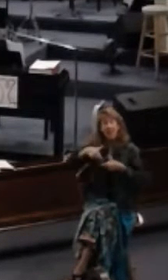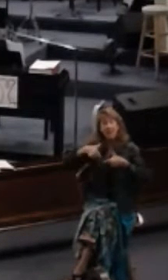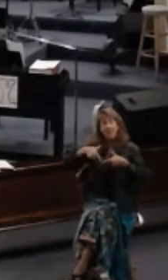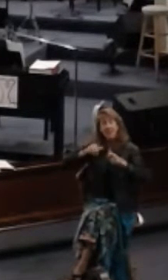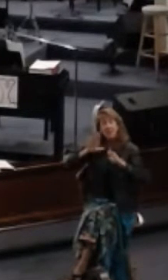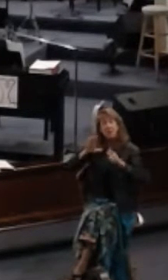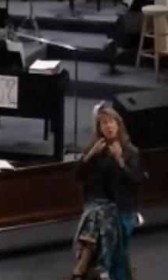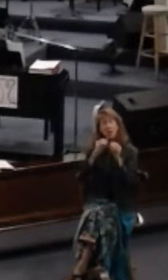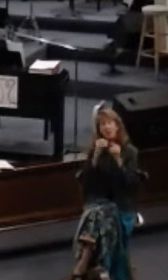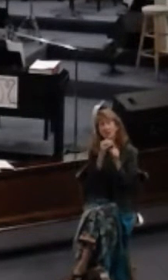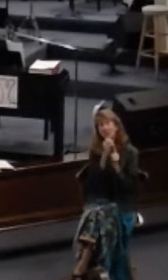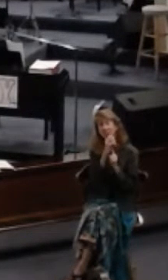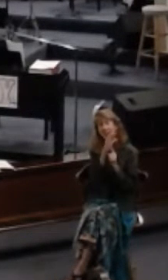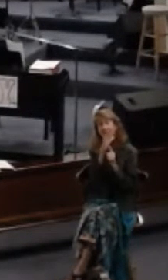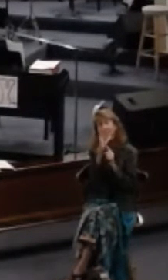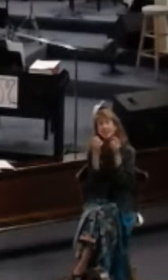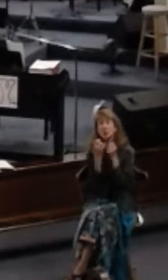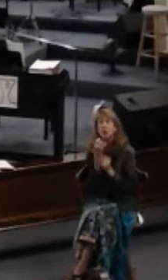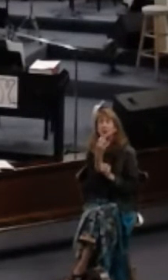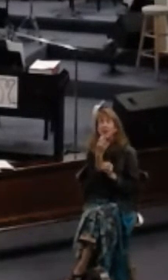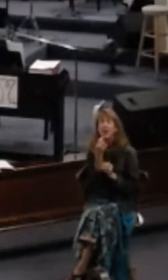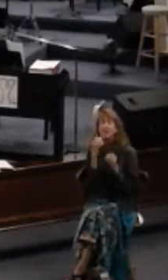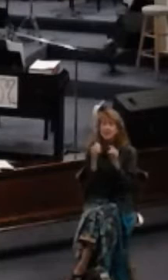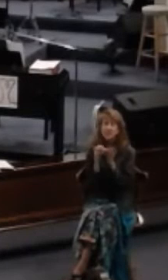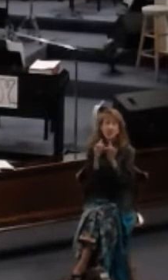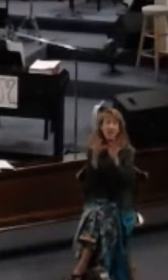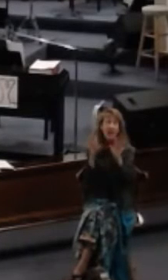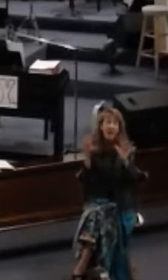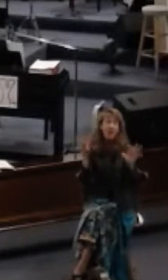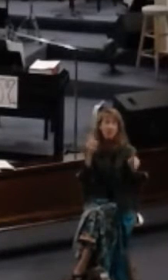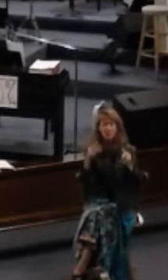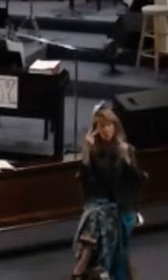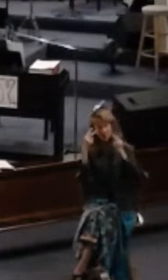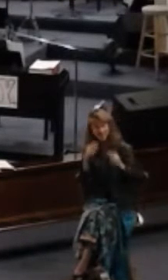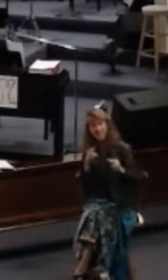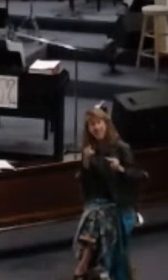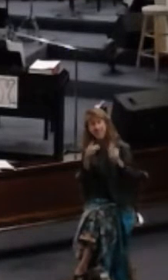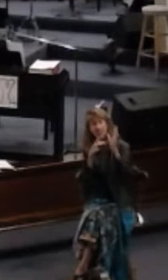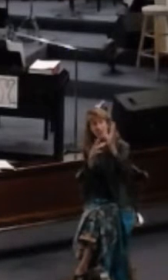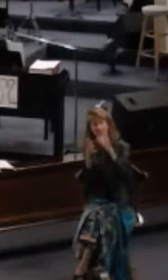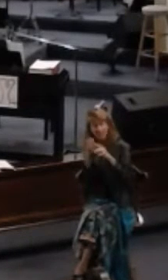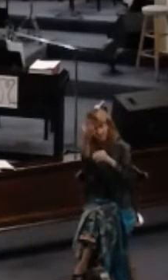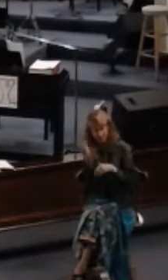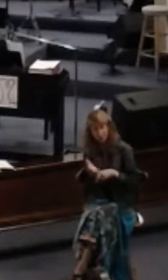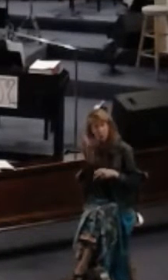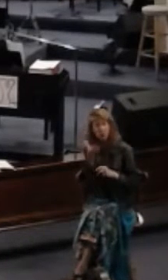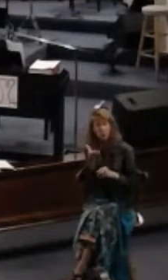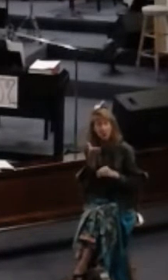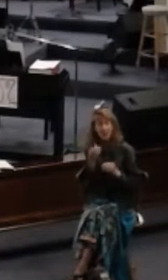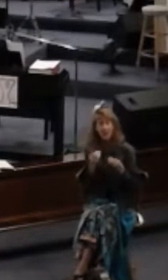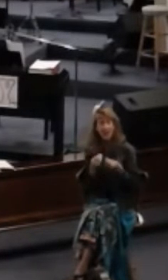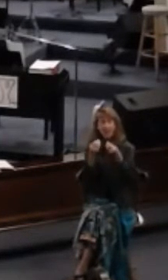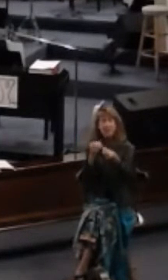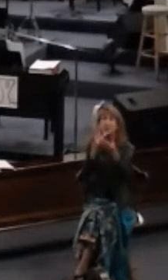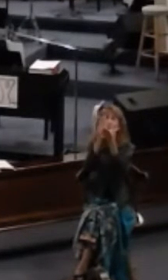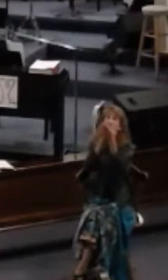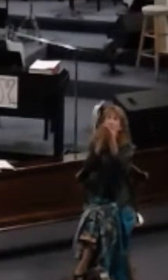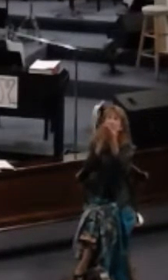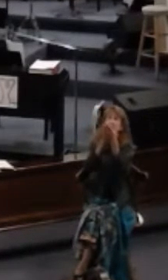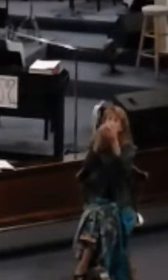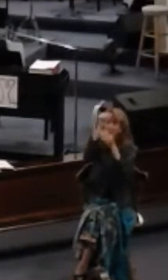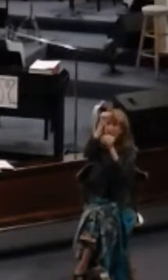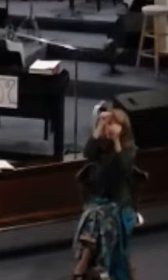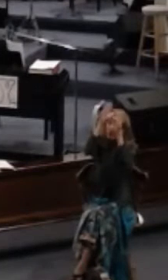others, that they may see your good deeds and glorify your Father in heaven." I want you to bear in